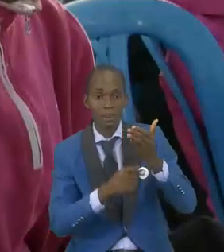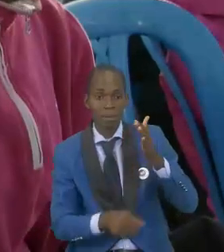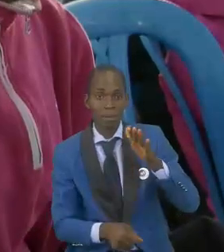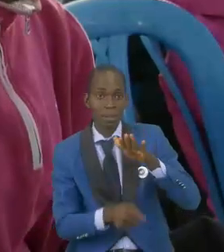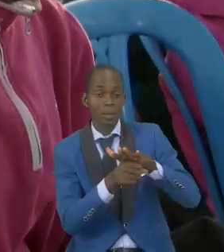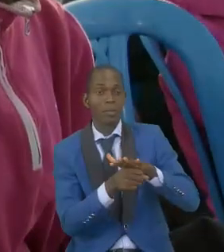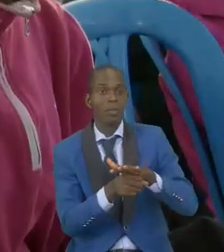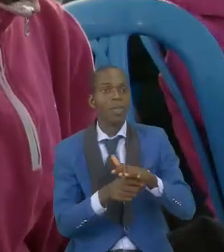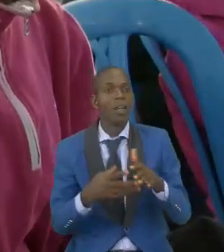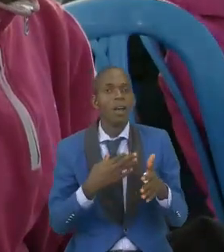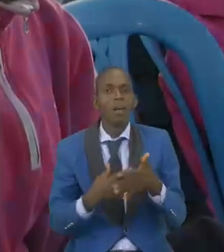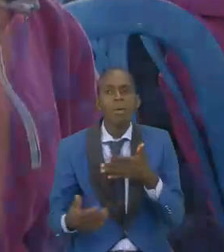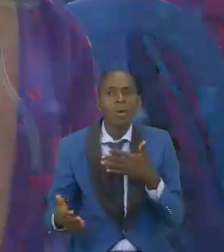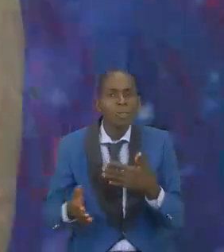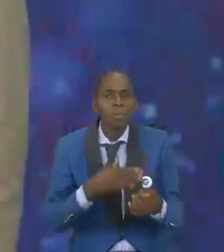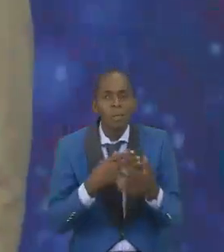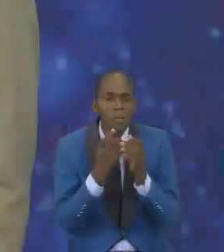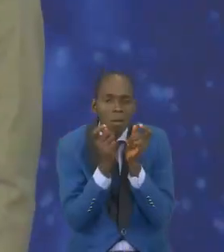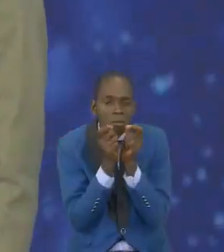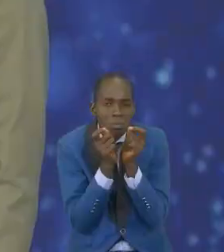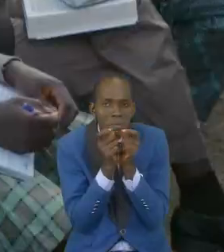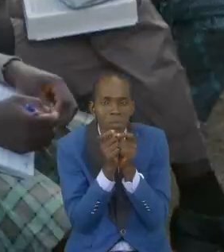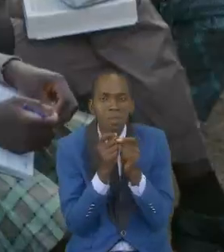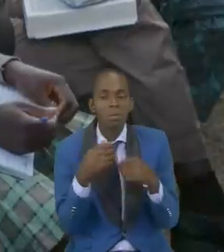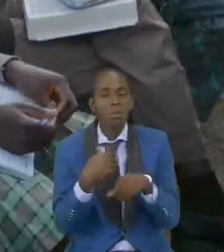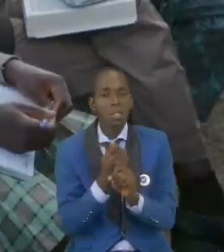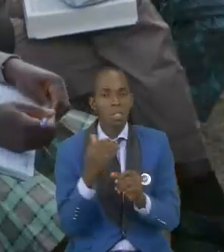And whatever conspiracy they make against me,